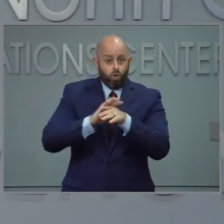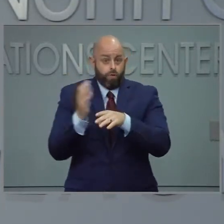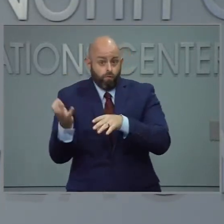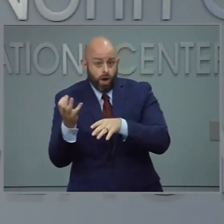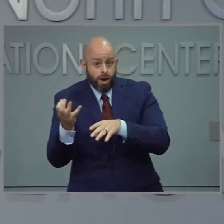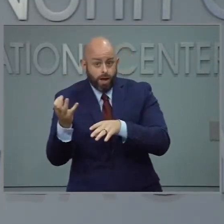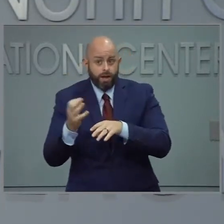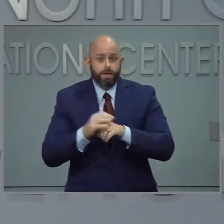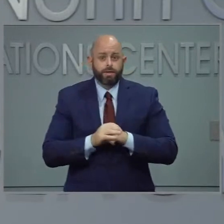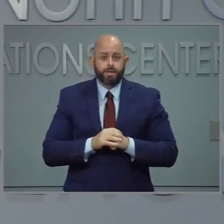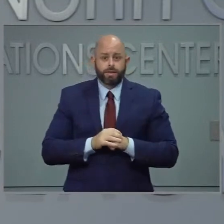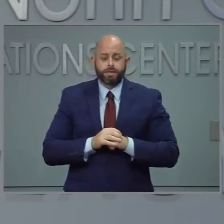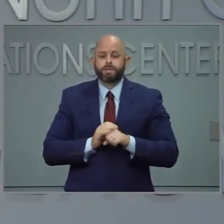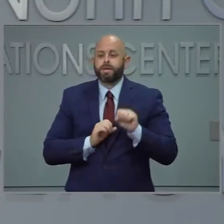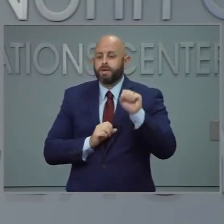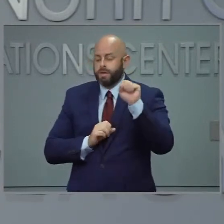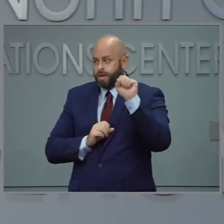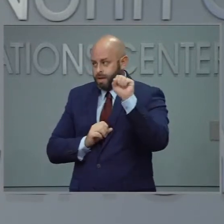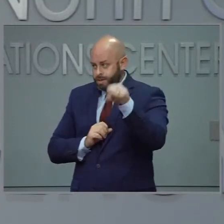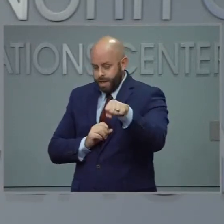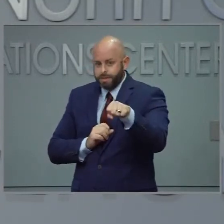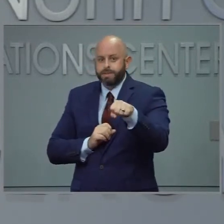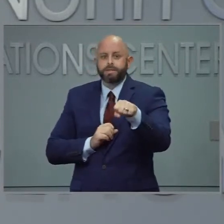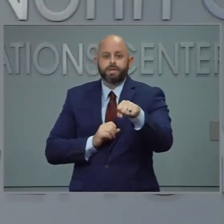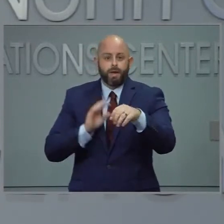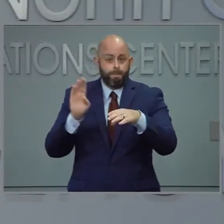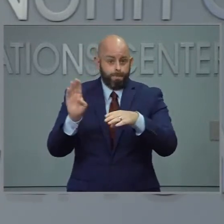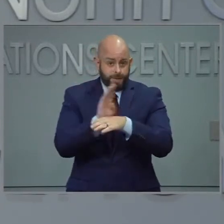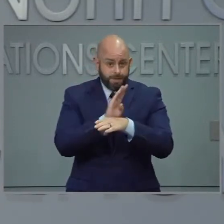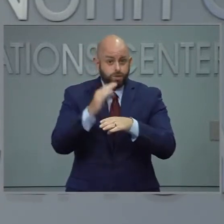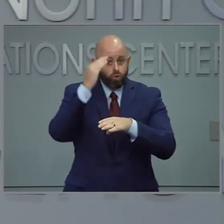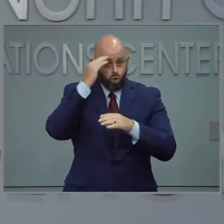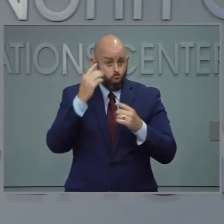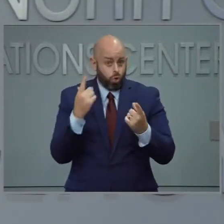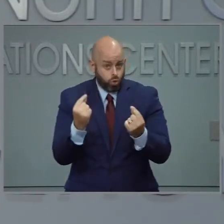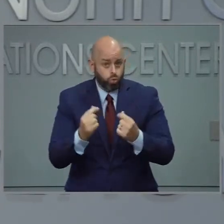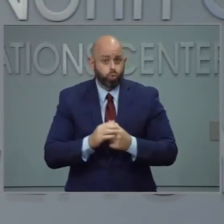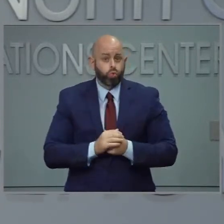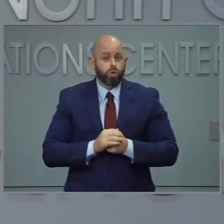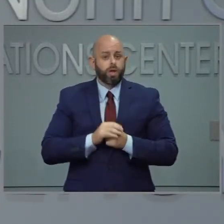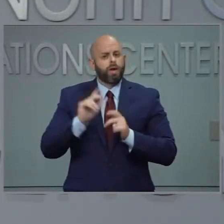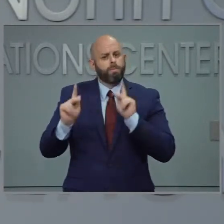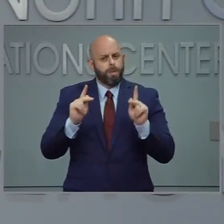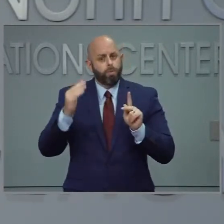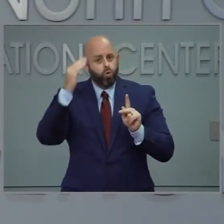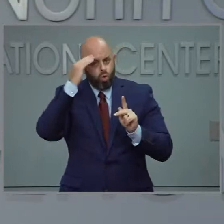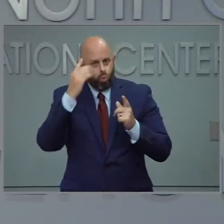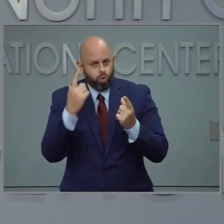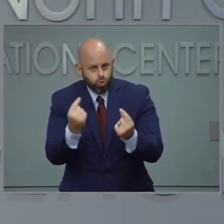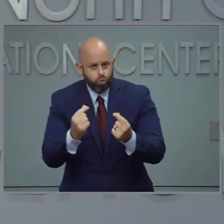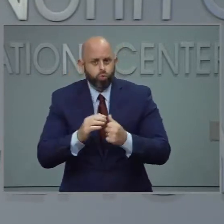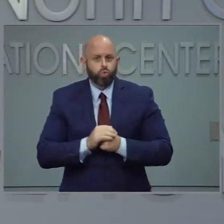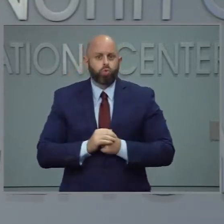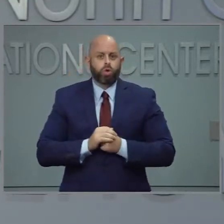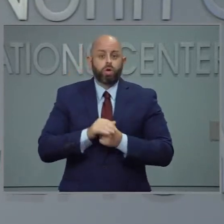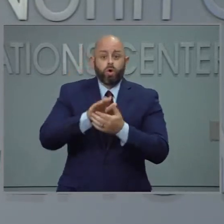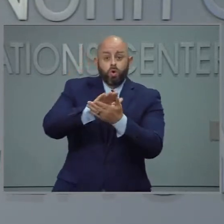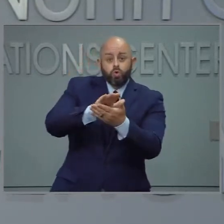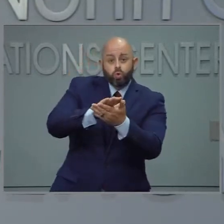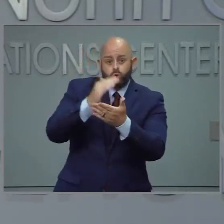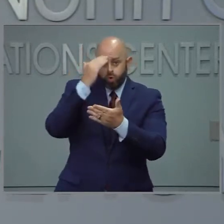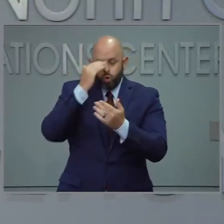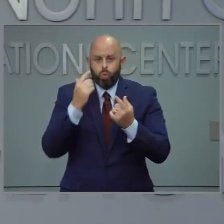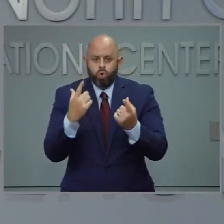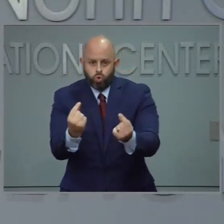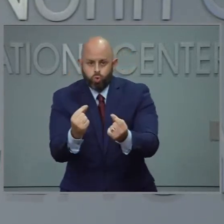is. Businesses know what to do. People know what to do. Schools know what to do